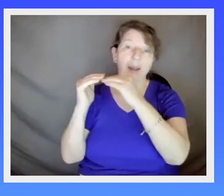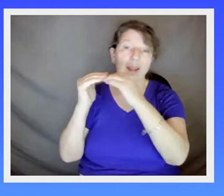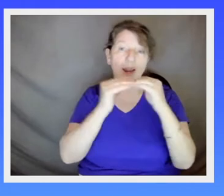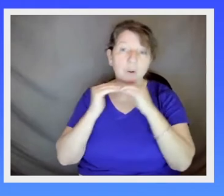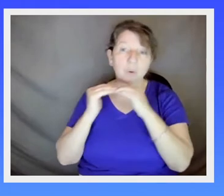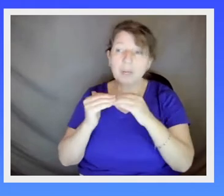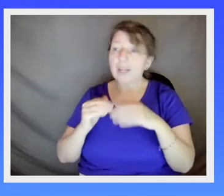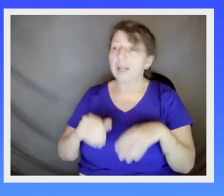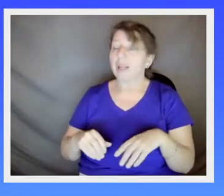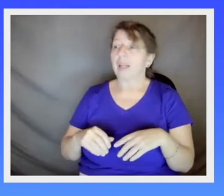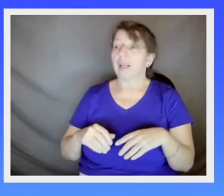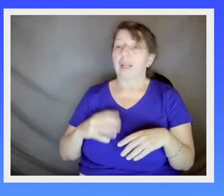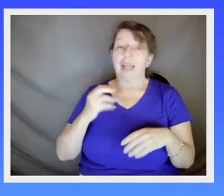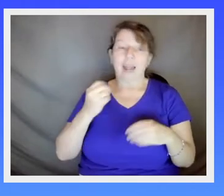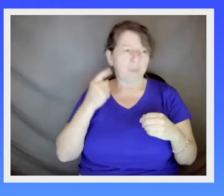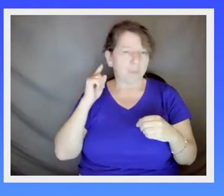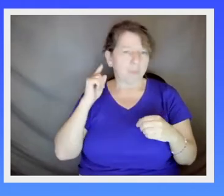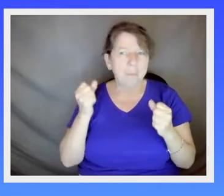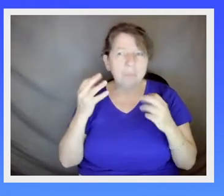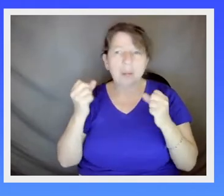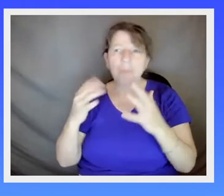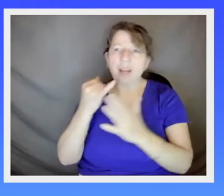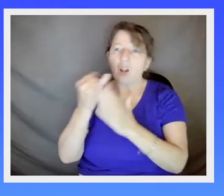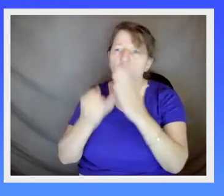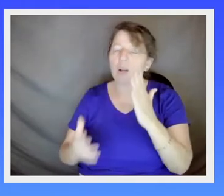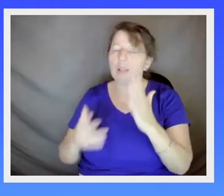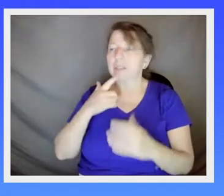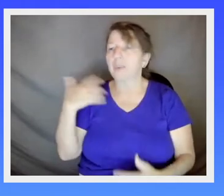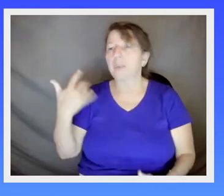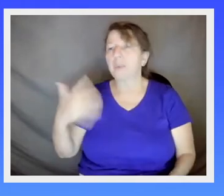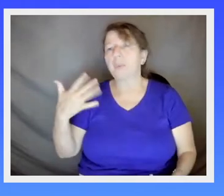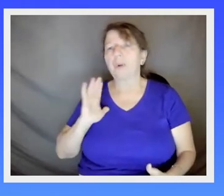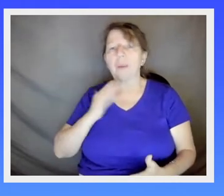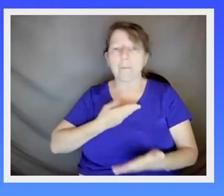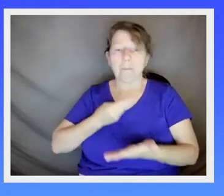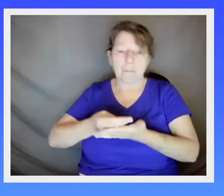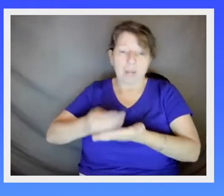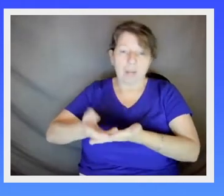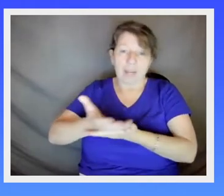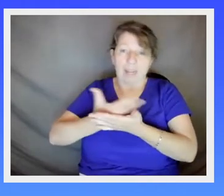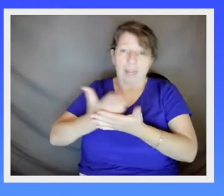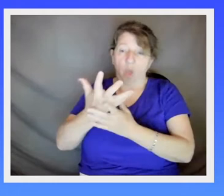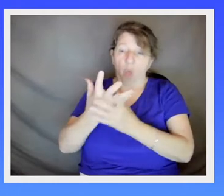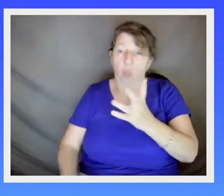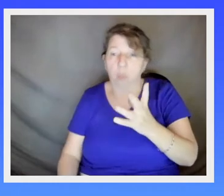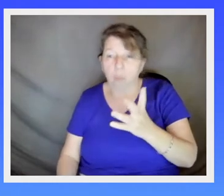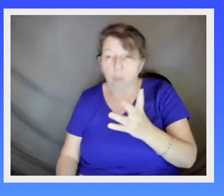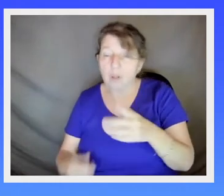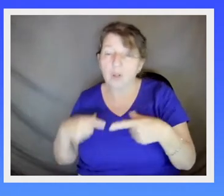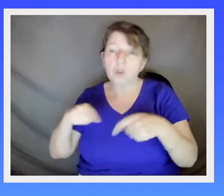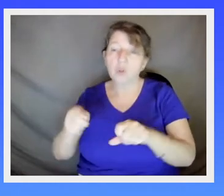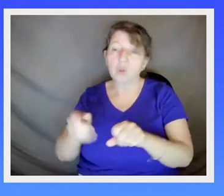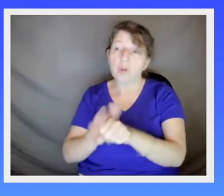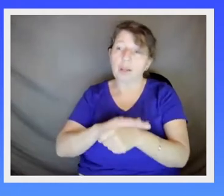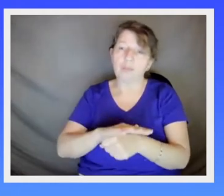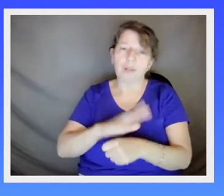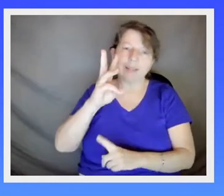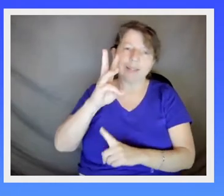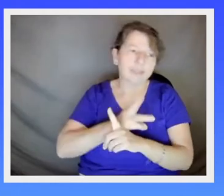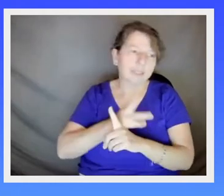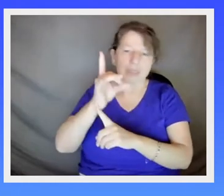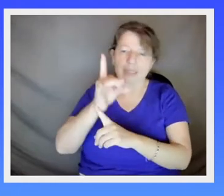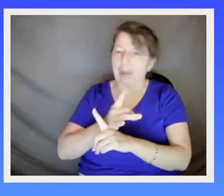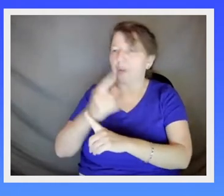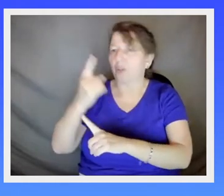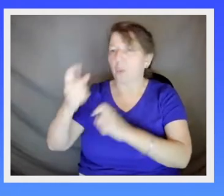more often than not, we'd hear artists talk about the amount of money that they've lost during the pandemic, 6 to 8 months,